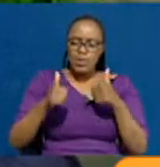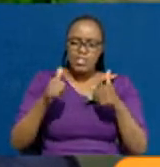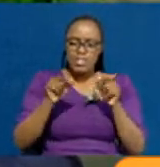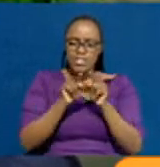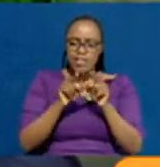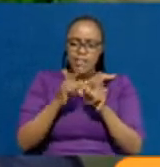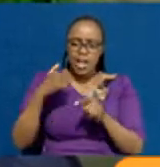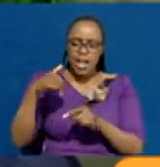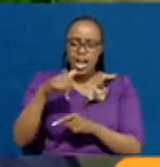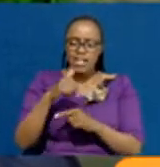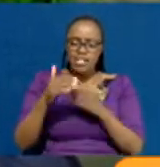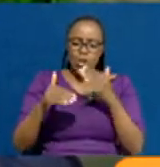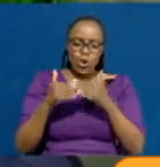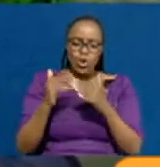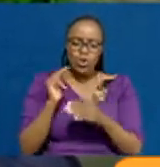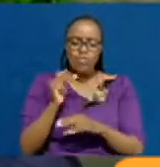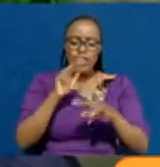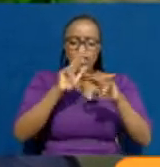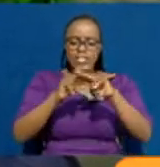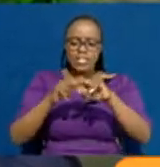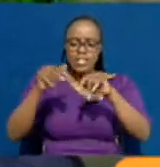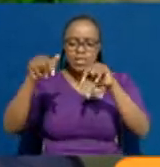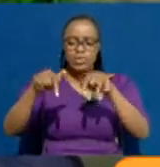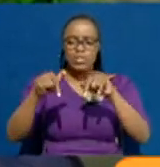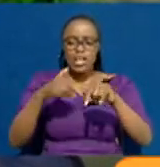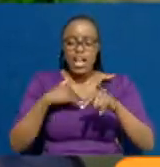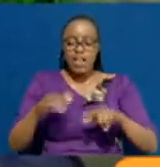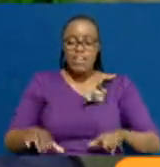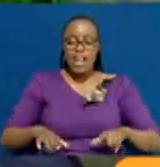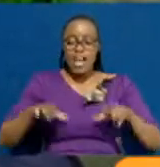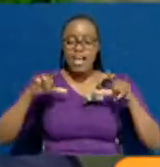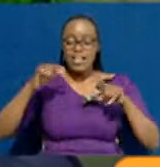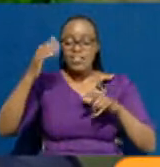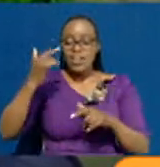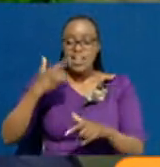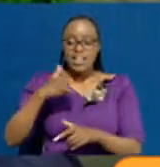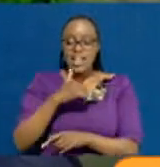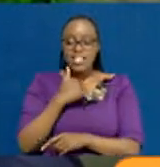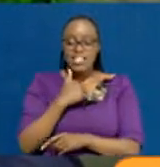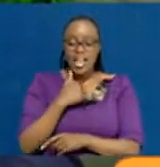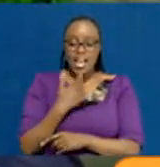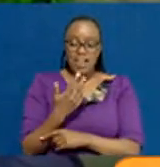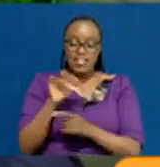we actually, all of us seated here probably exist because we